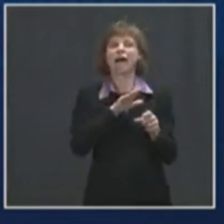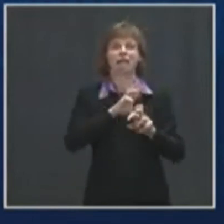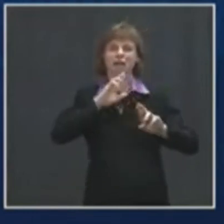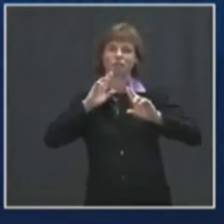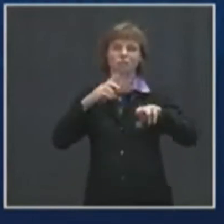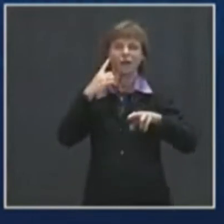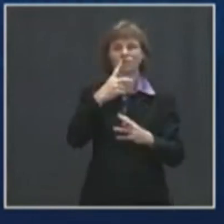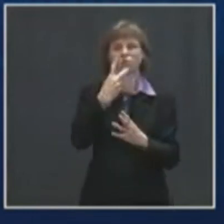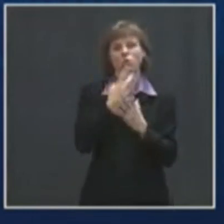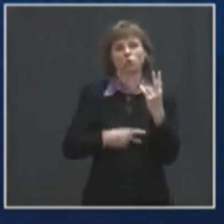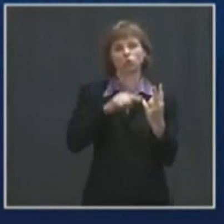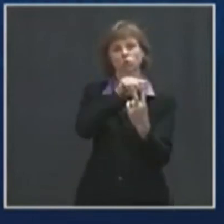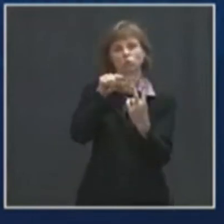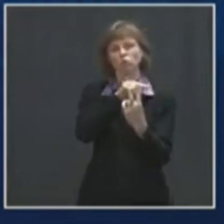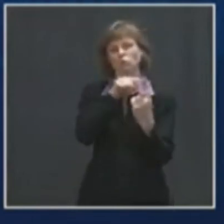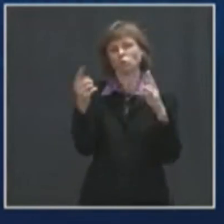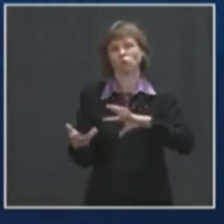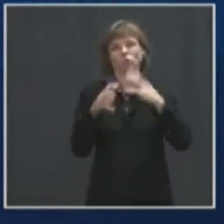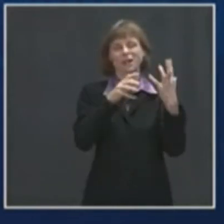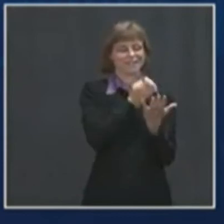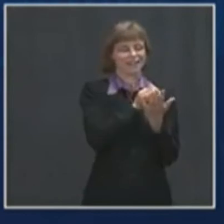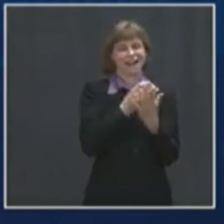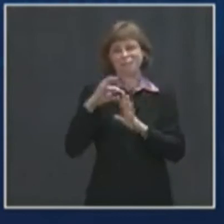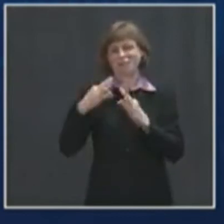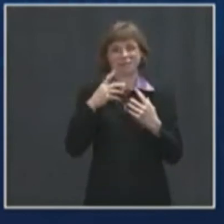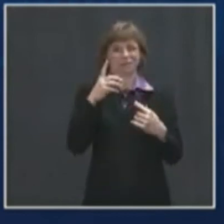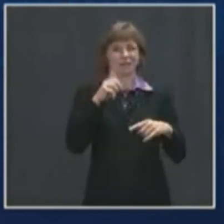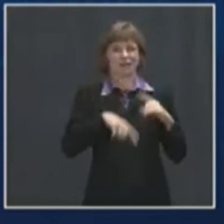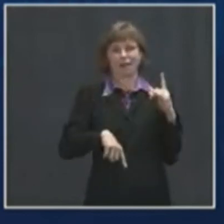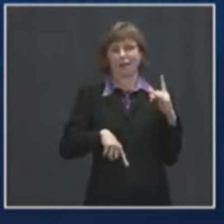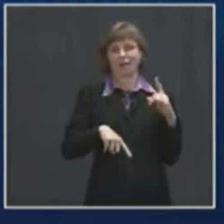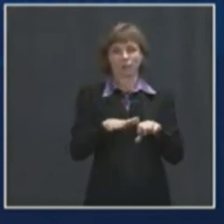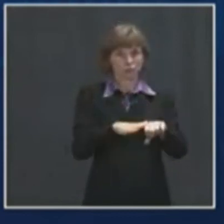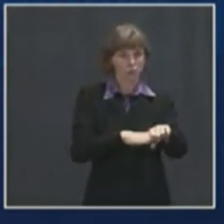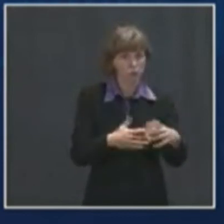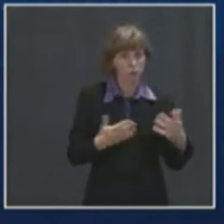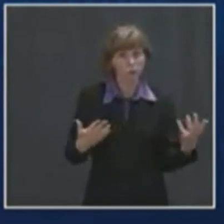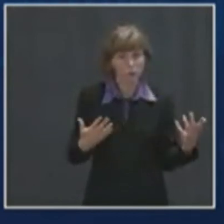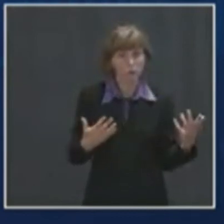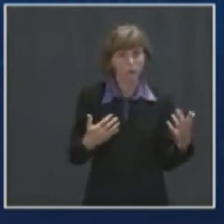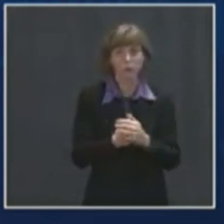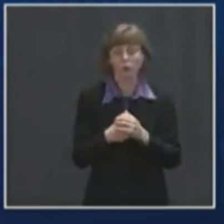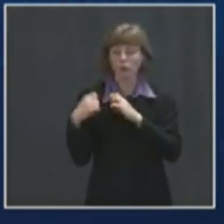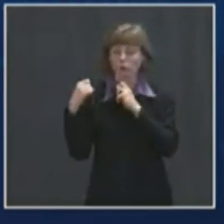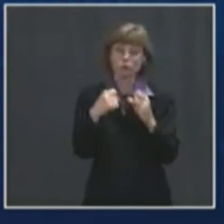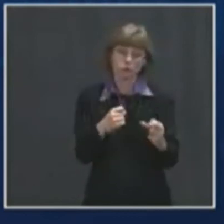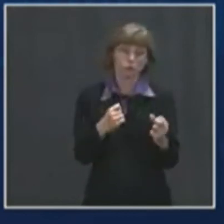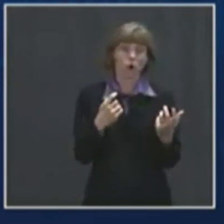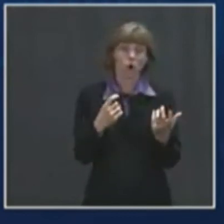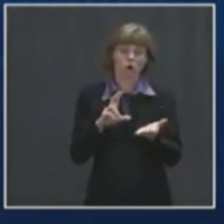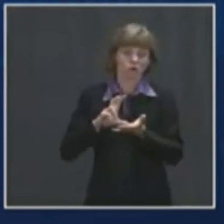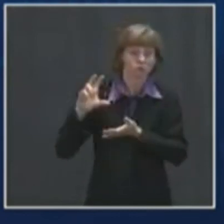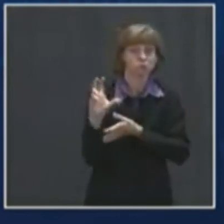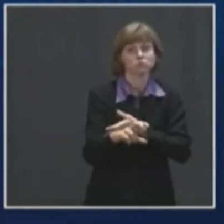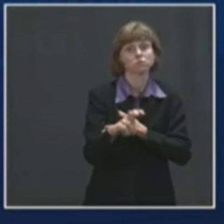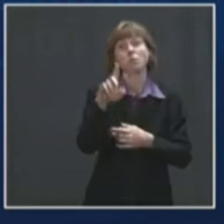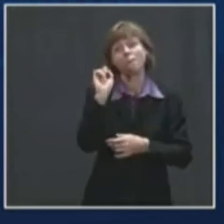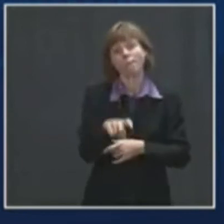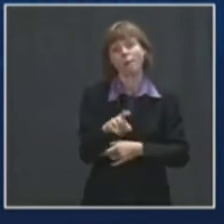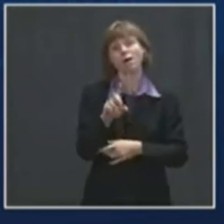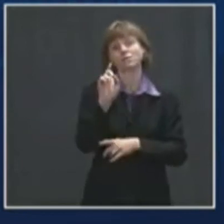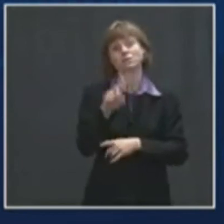economy and our families can't afford for us to fail to act once again. Strong relief is urgently and quickly needed to control the virus,